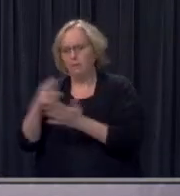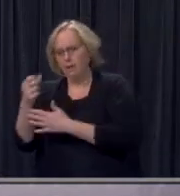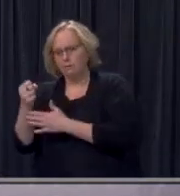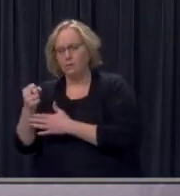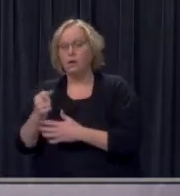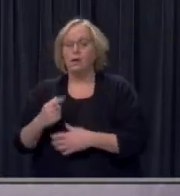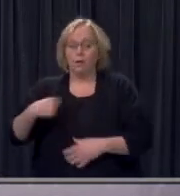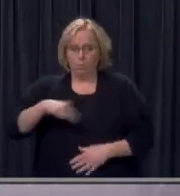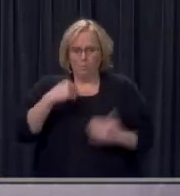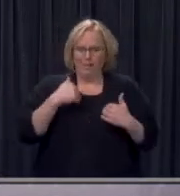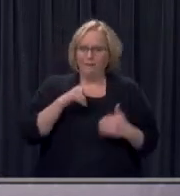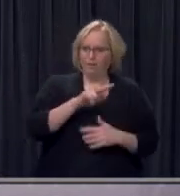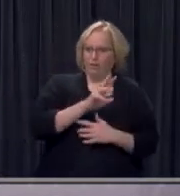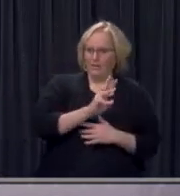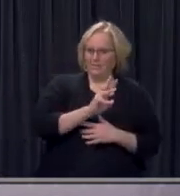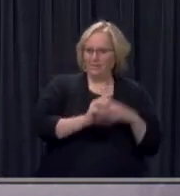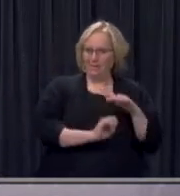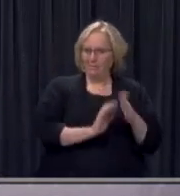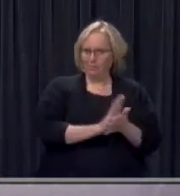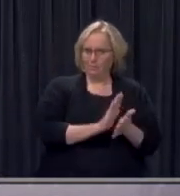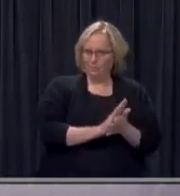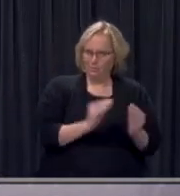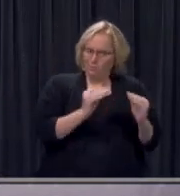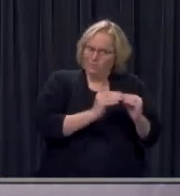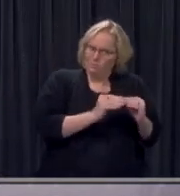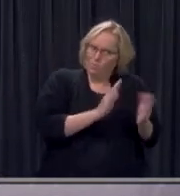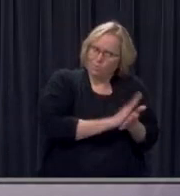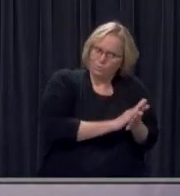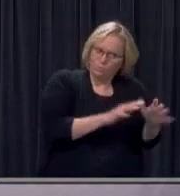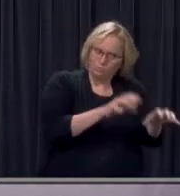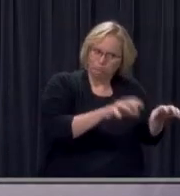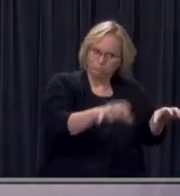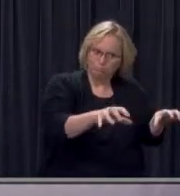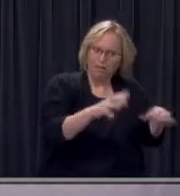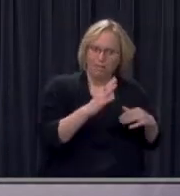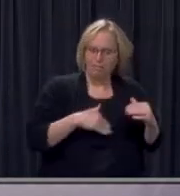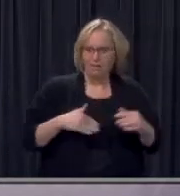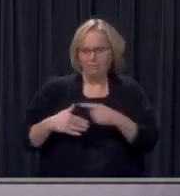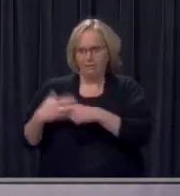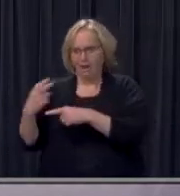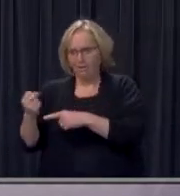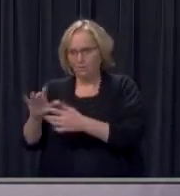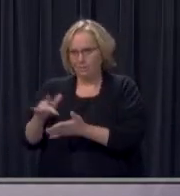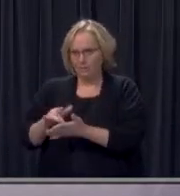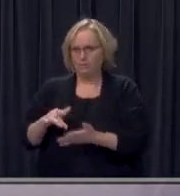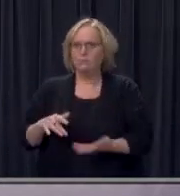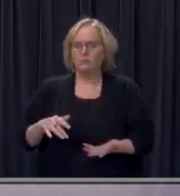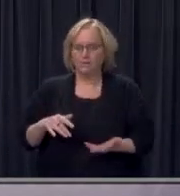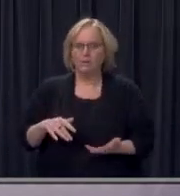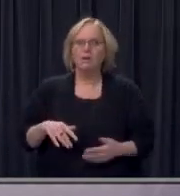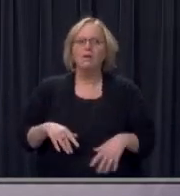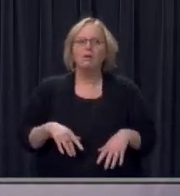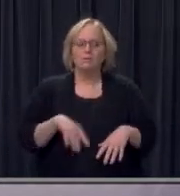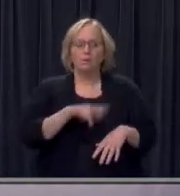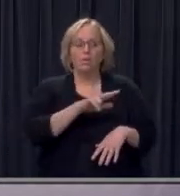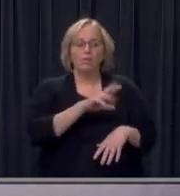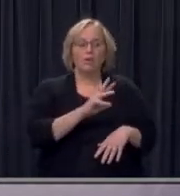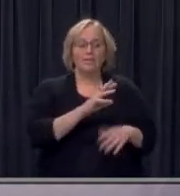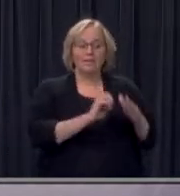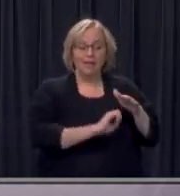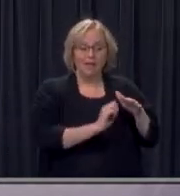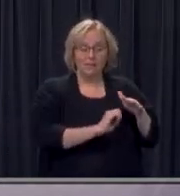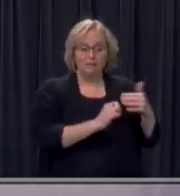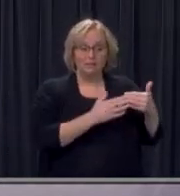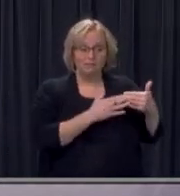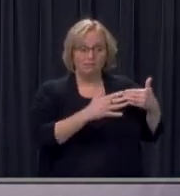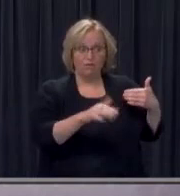elementary schools. And so really when you break it down by 36 elementary schools over an 18-week semester, it really